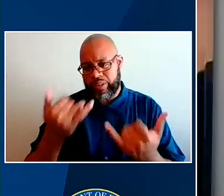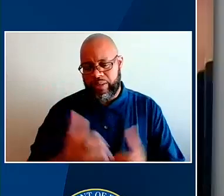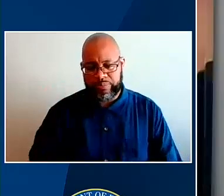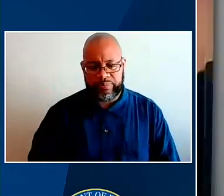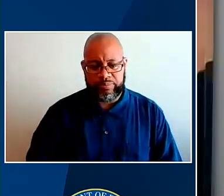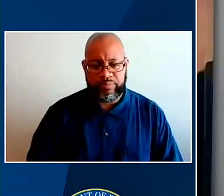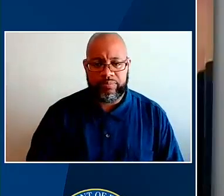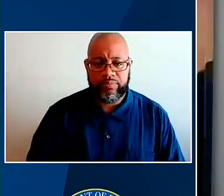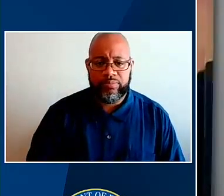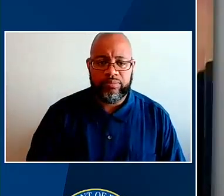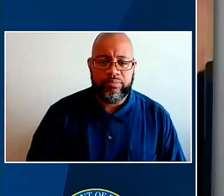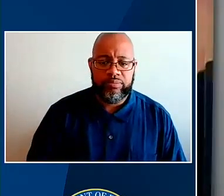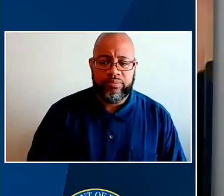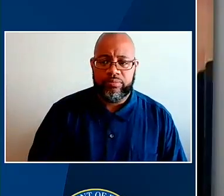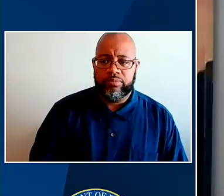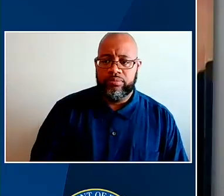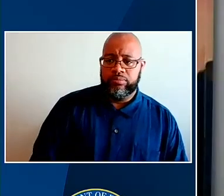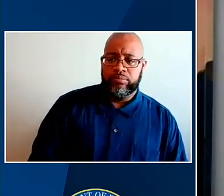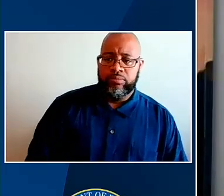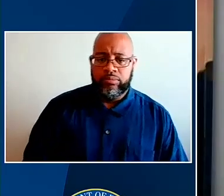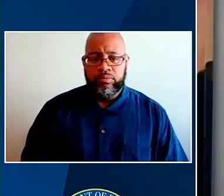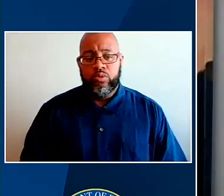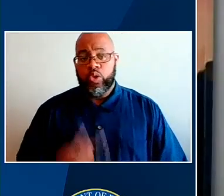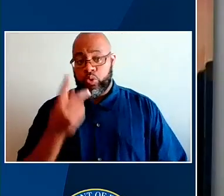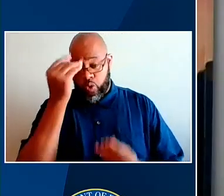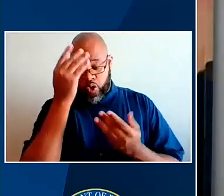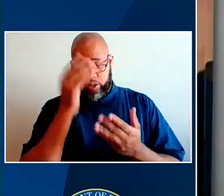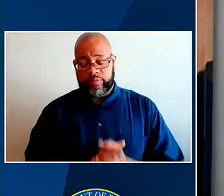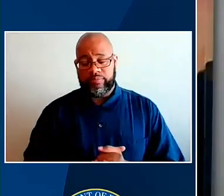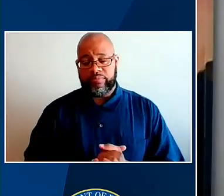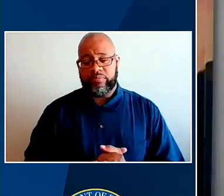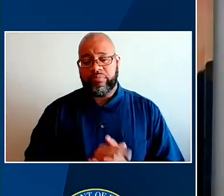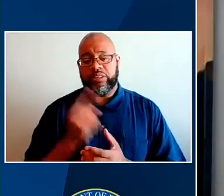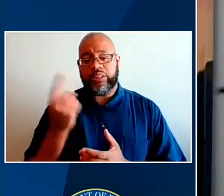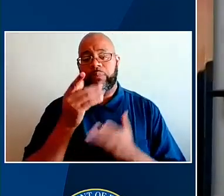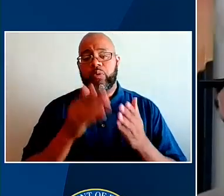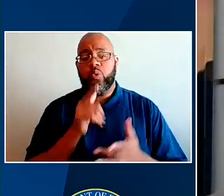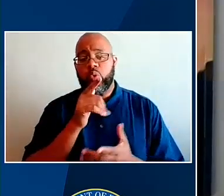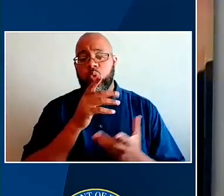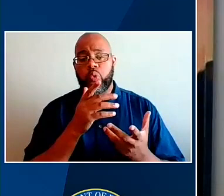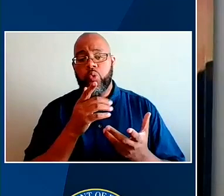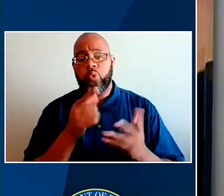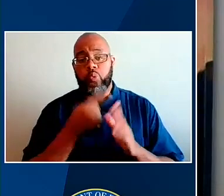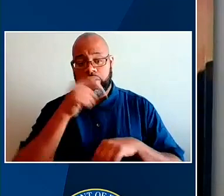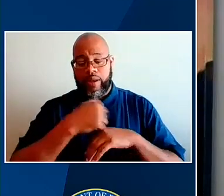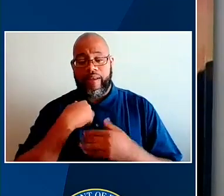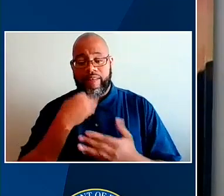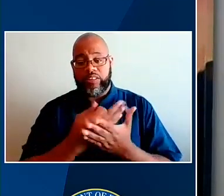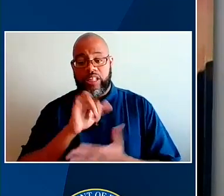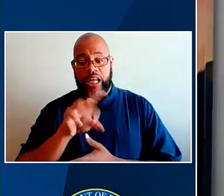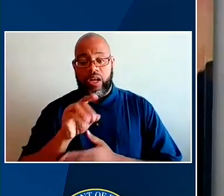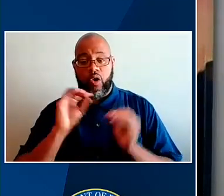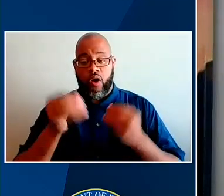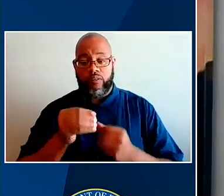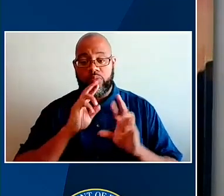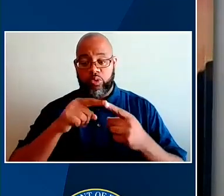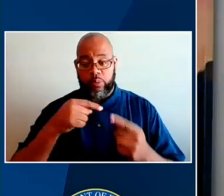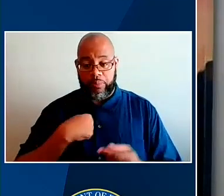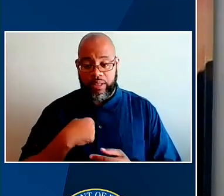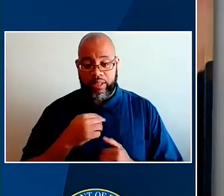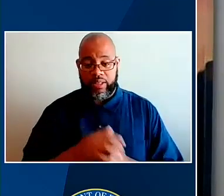Okay. Two thoughts. Just as somebody who once had the financial aid office report to me at